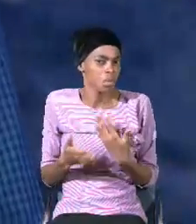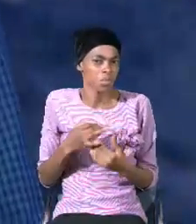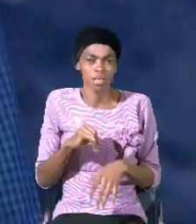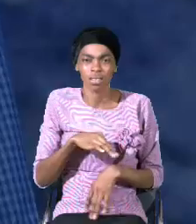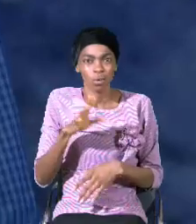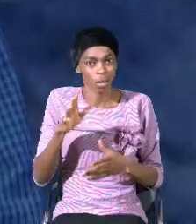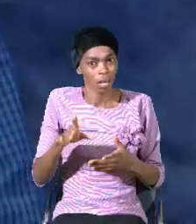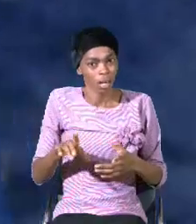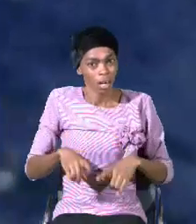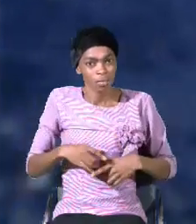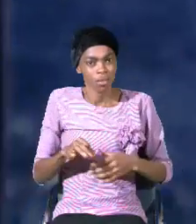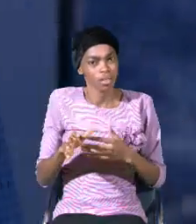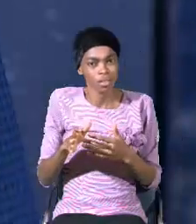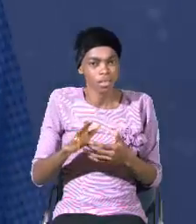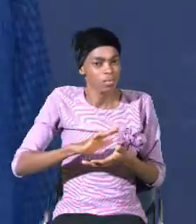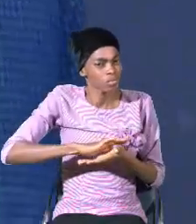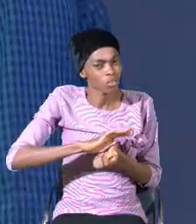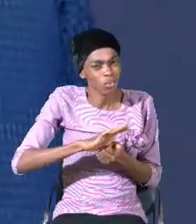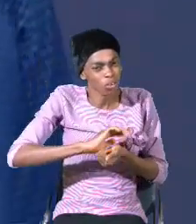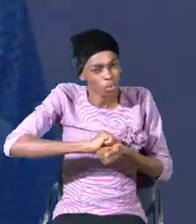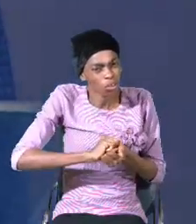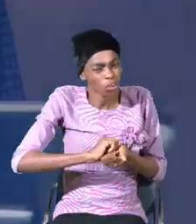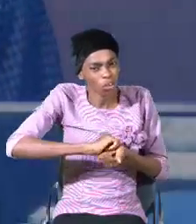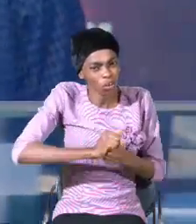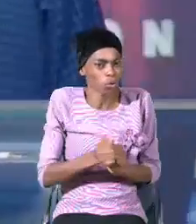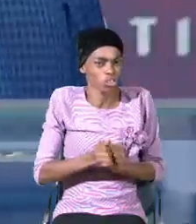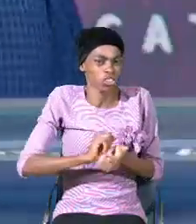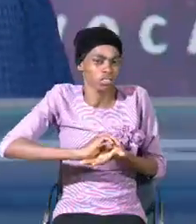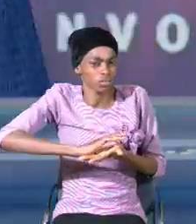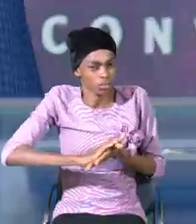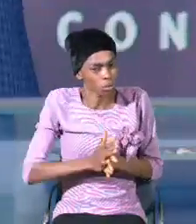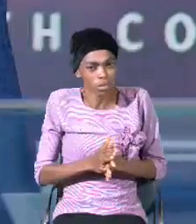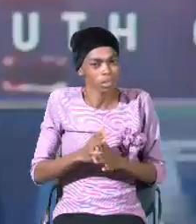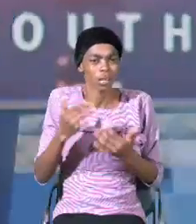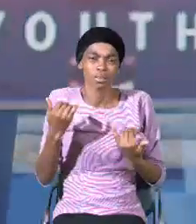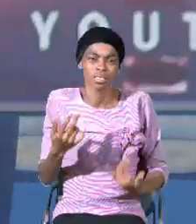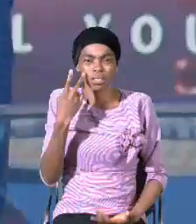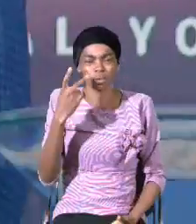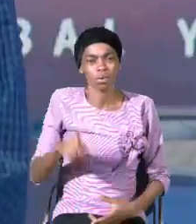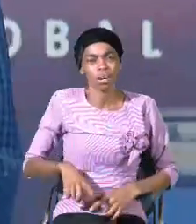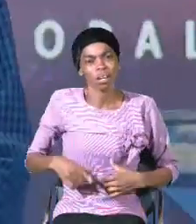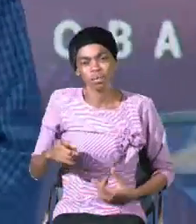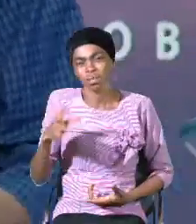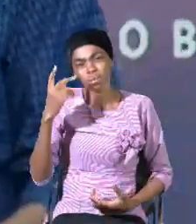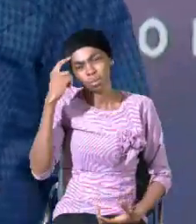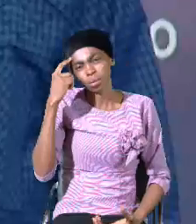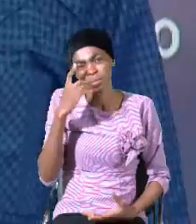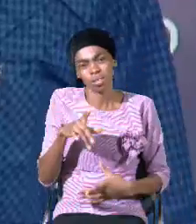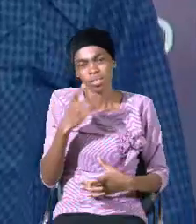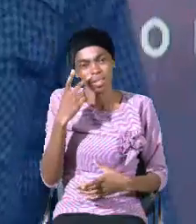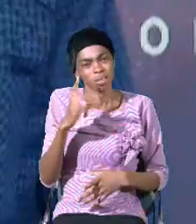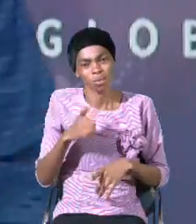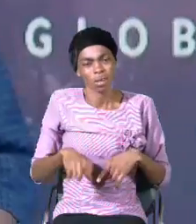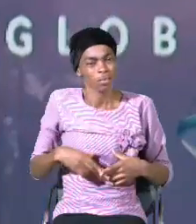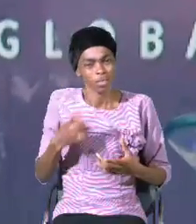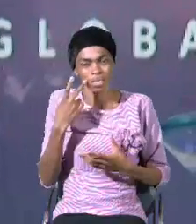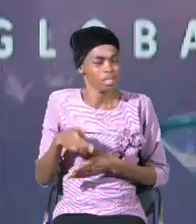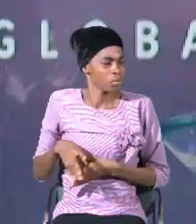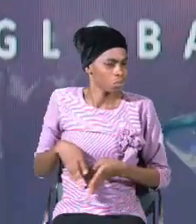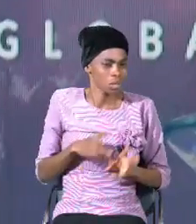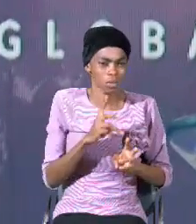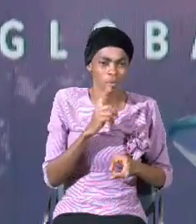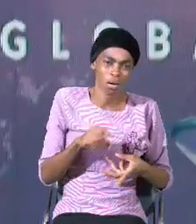made you. But now look at your condition. Look at your thoughts. Look at your life. Look at your direction. Look at who